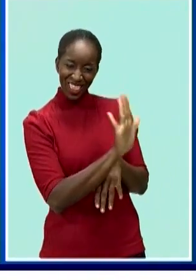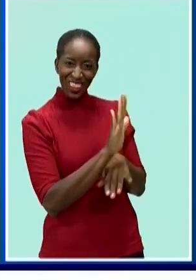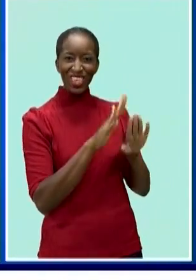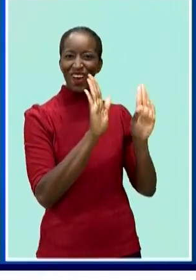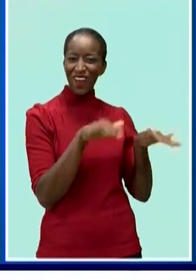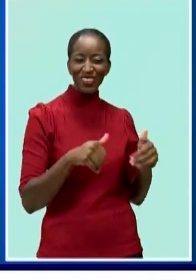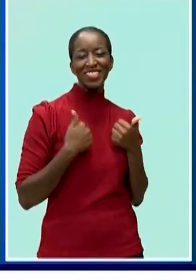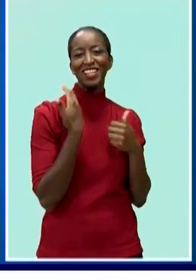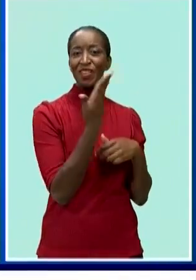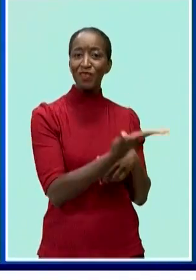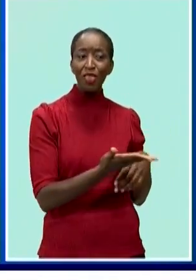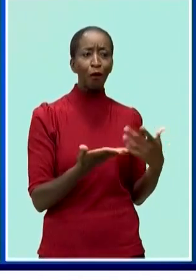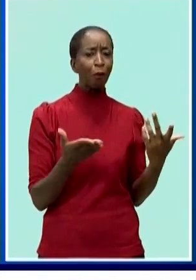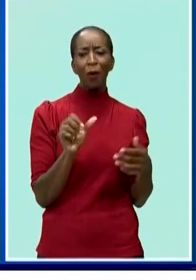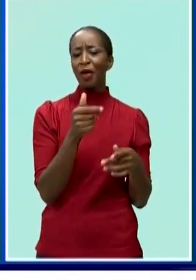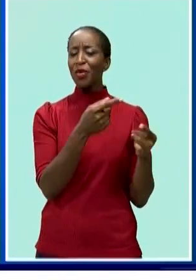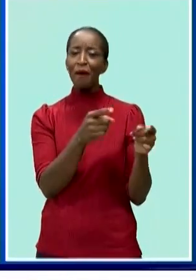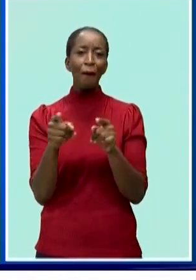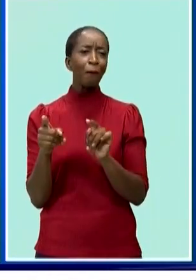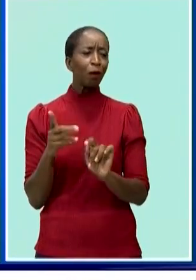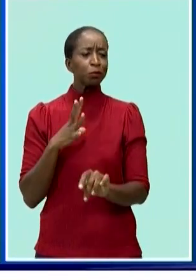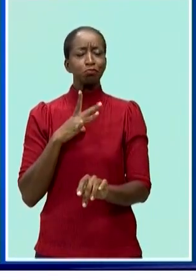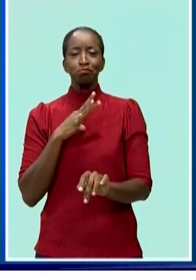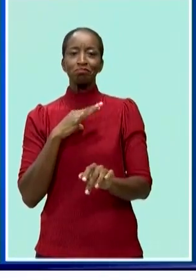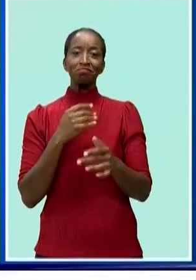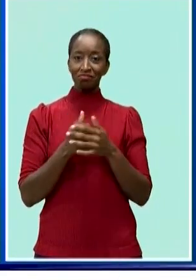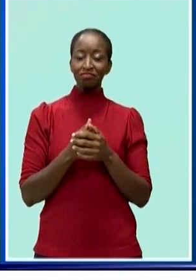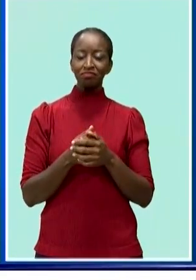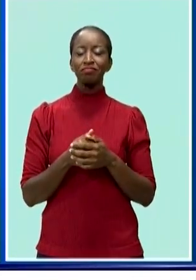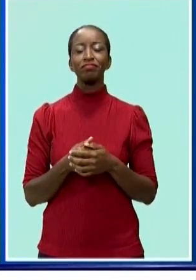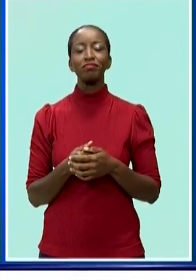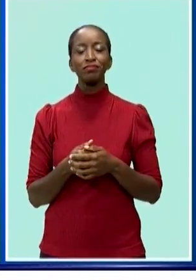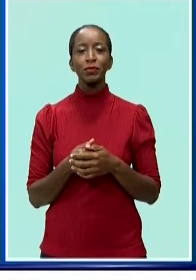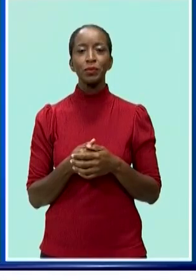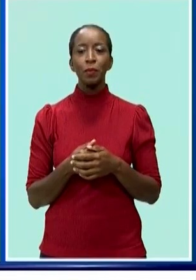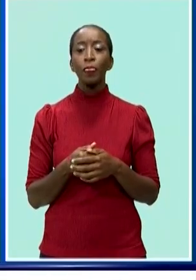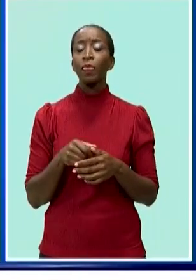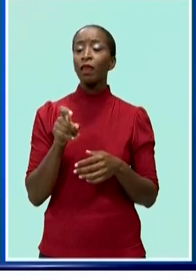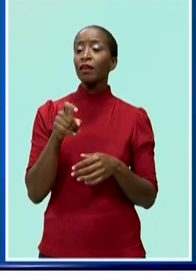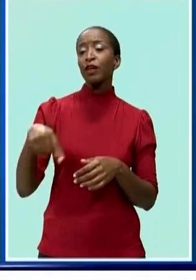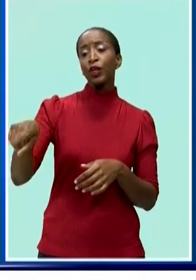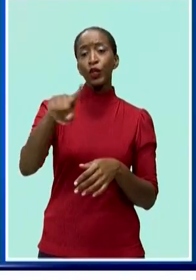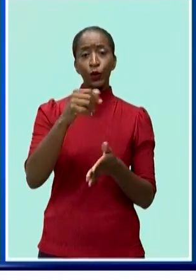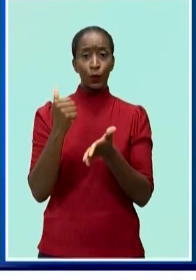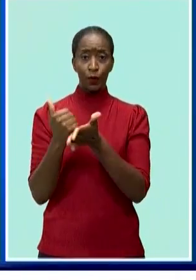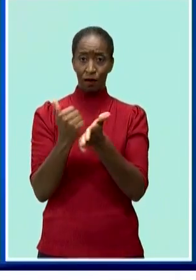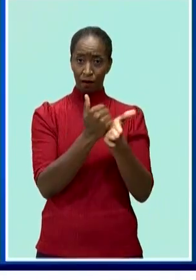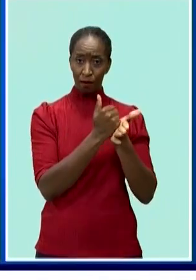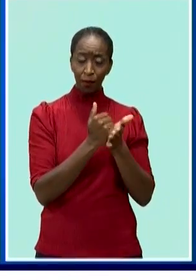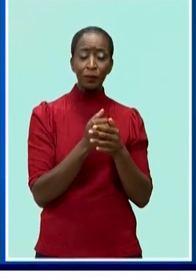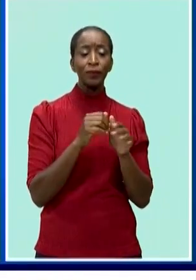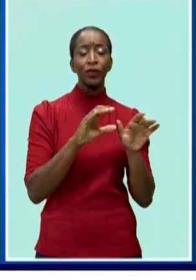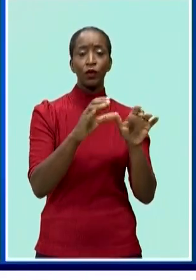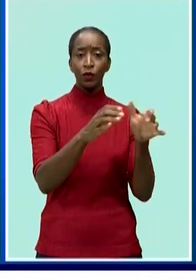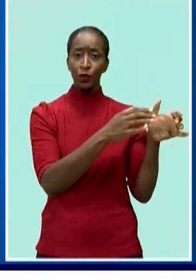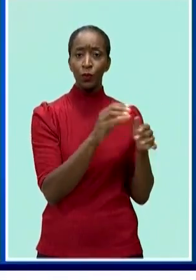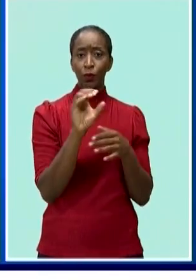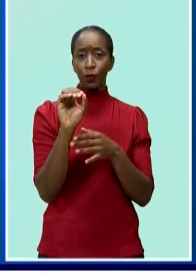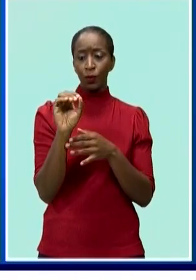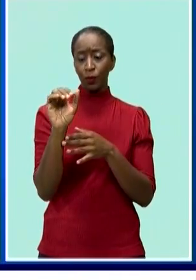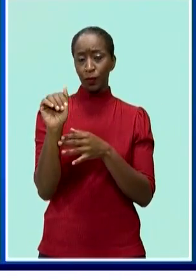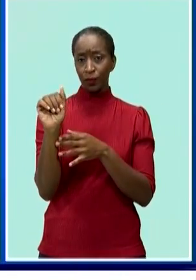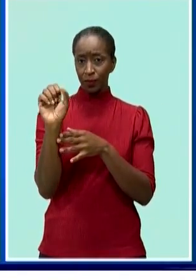help is needed. With the assistance of the Organization of American States, the Ministry of the Creative Economy, Culture and